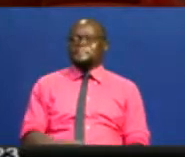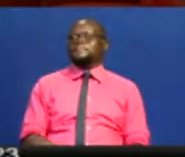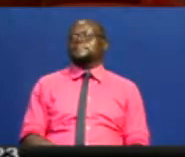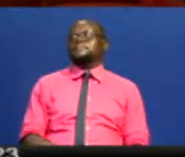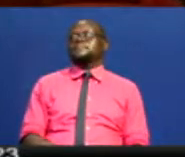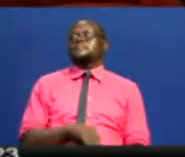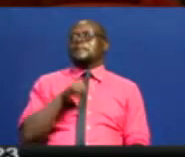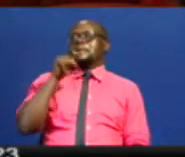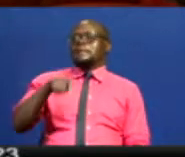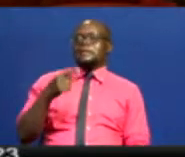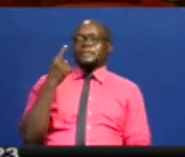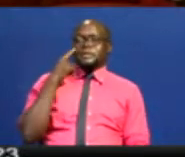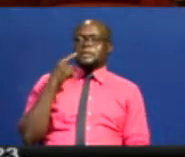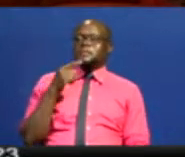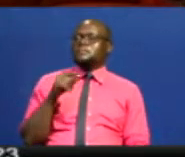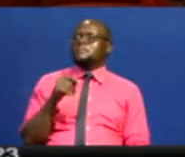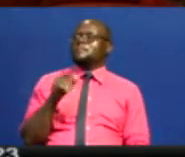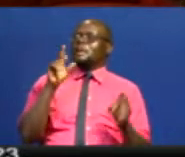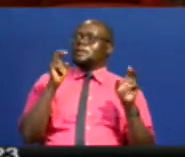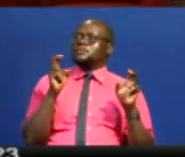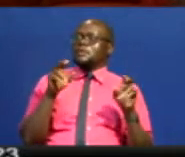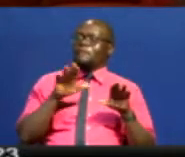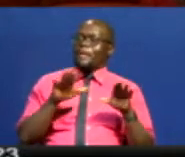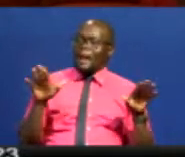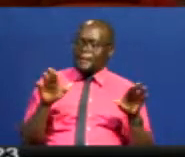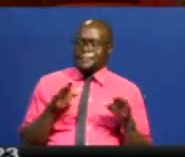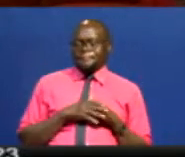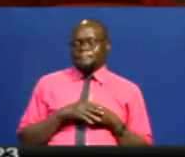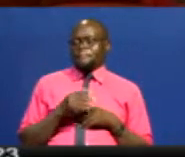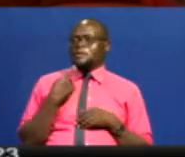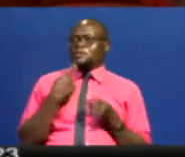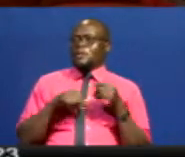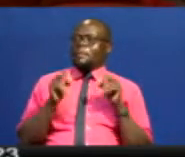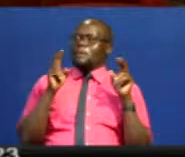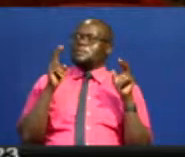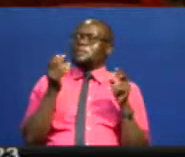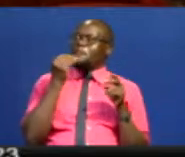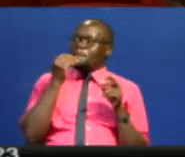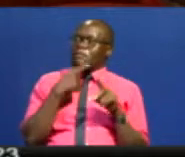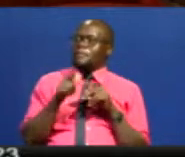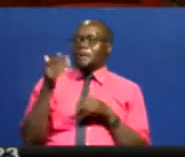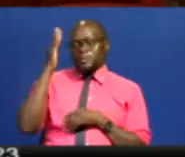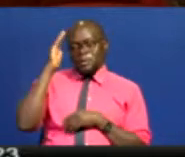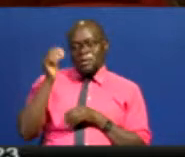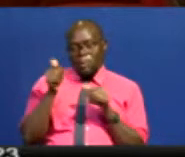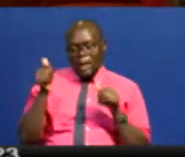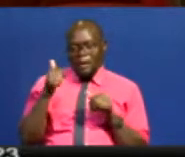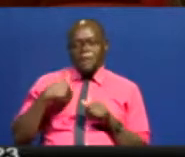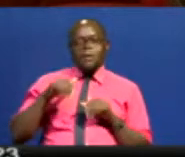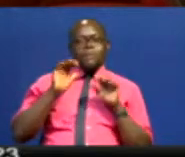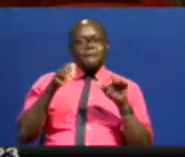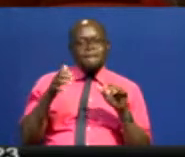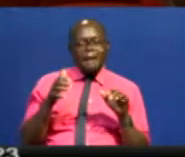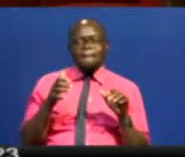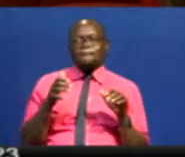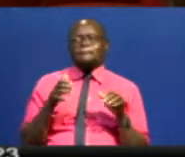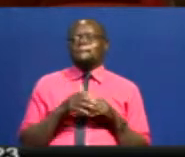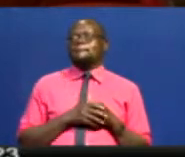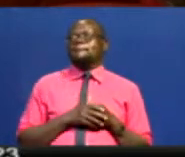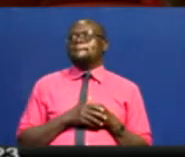need to look at the issue of the land tenure system. We talk of food security, but we know very well that we farm